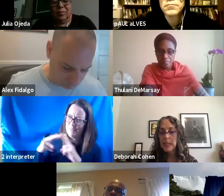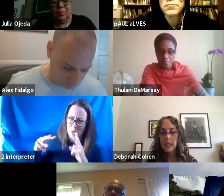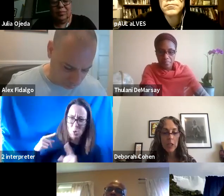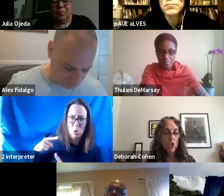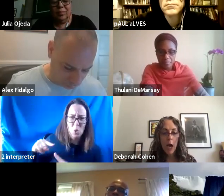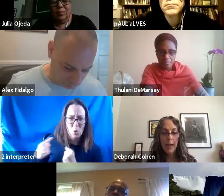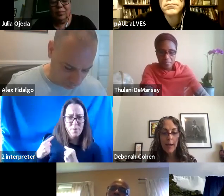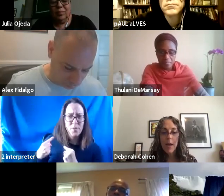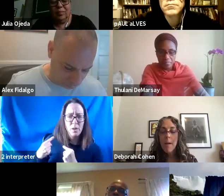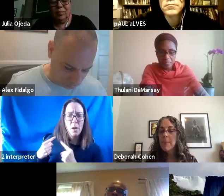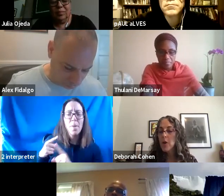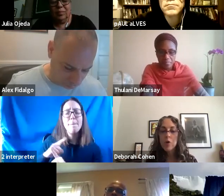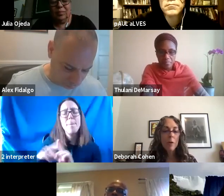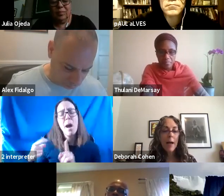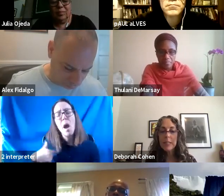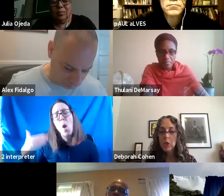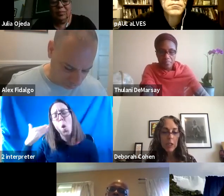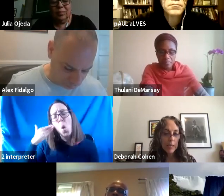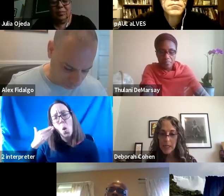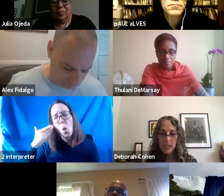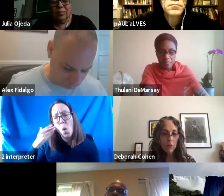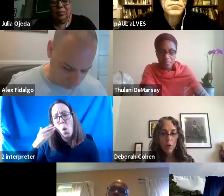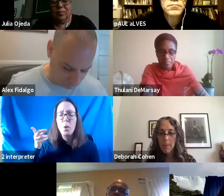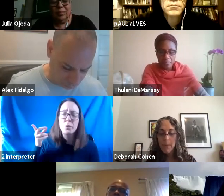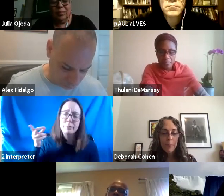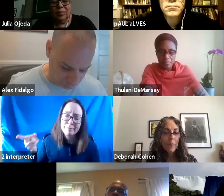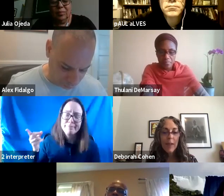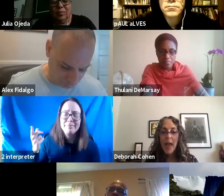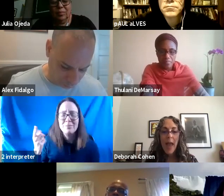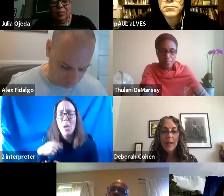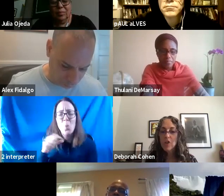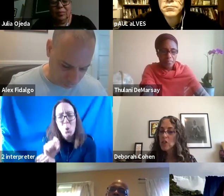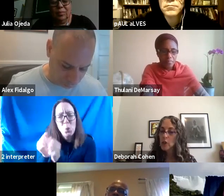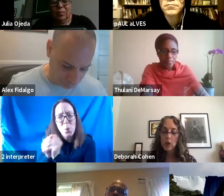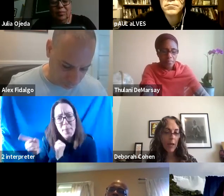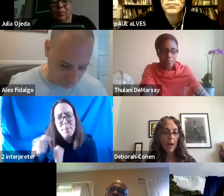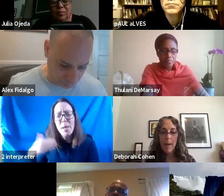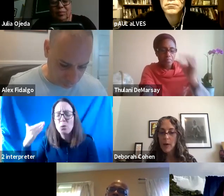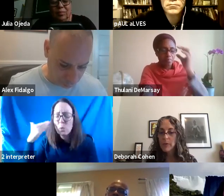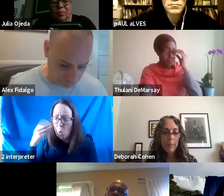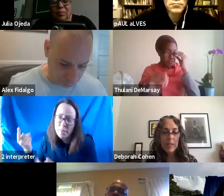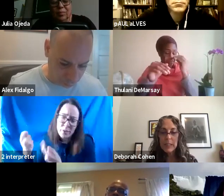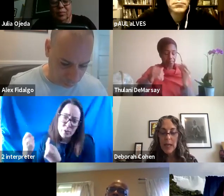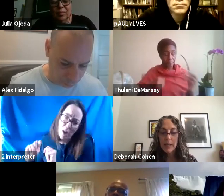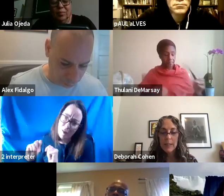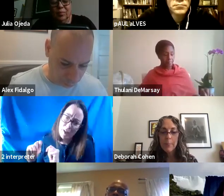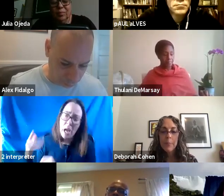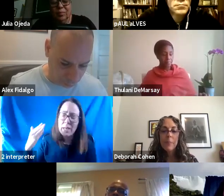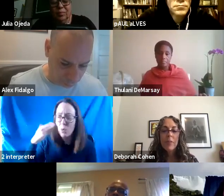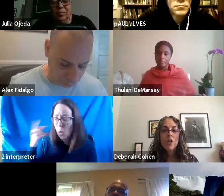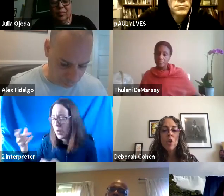I see that they're trying, but they're new to my social identity group, and they're still learning about some of these